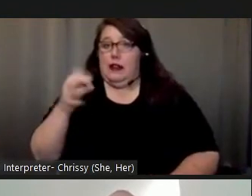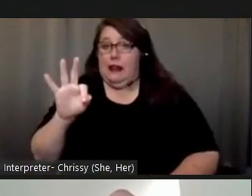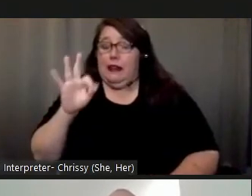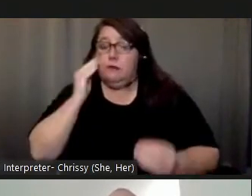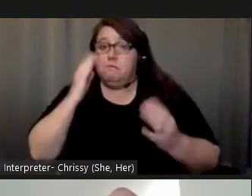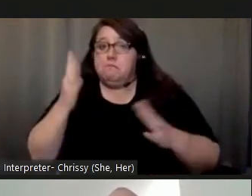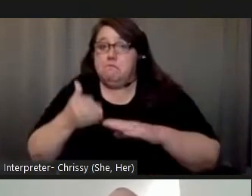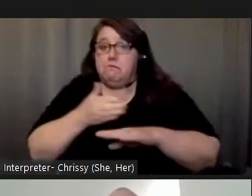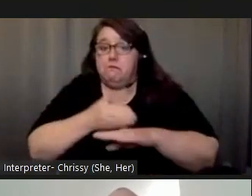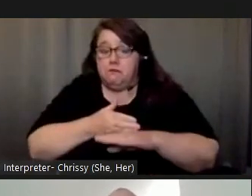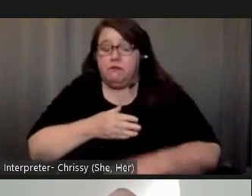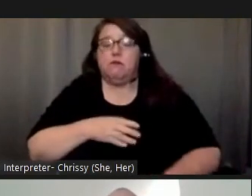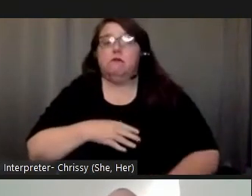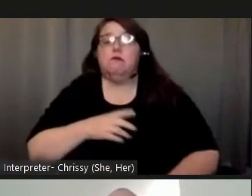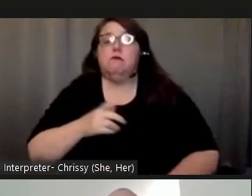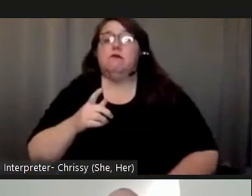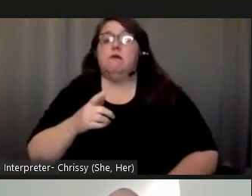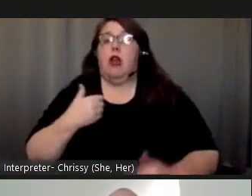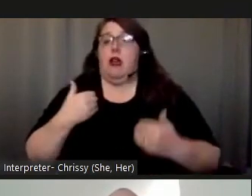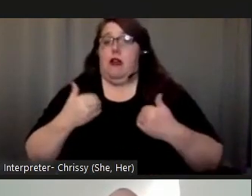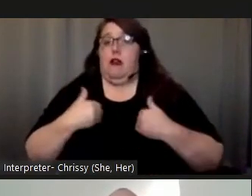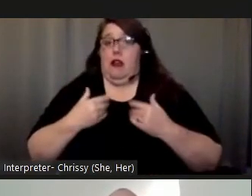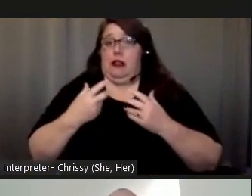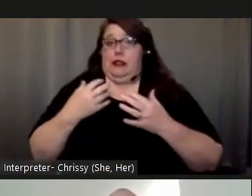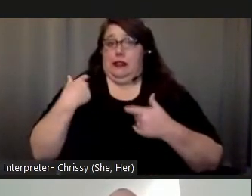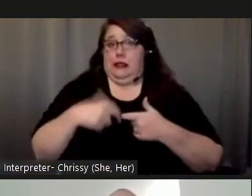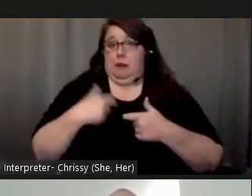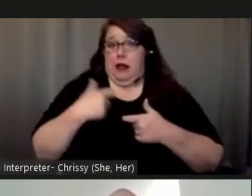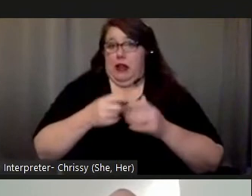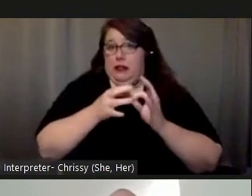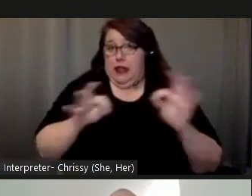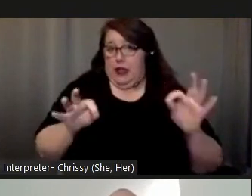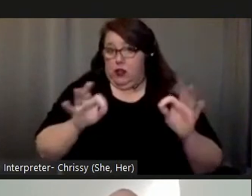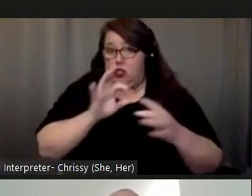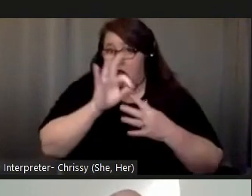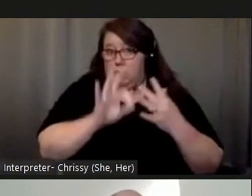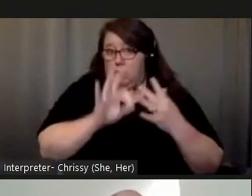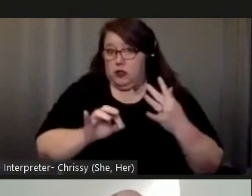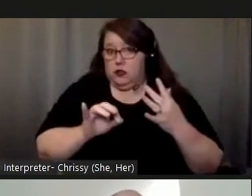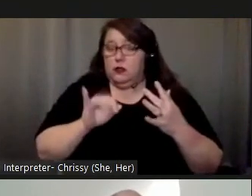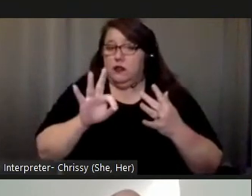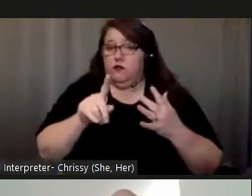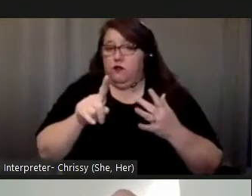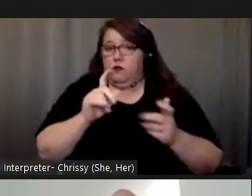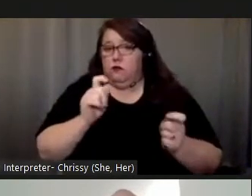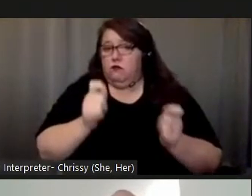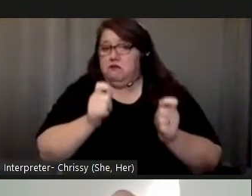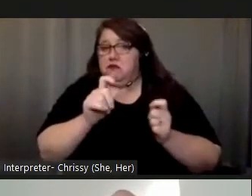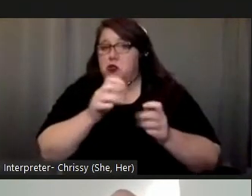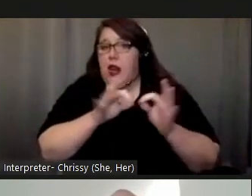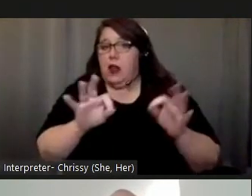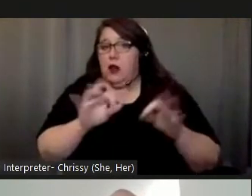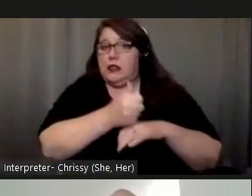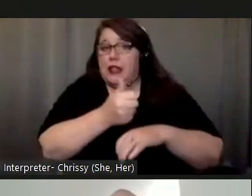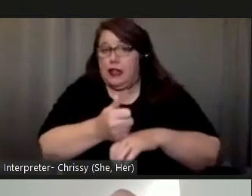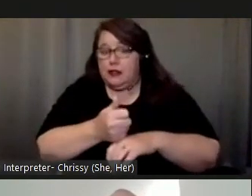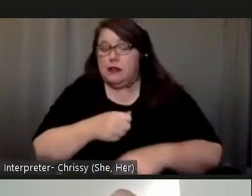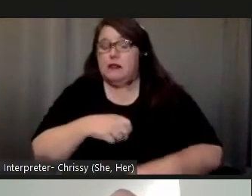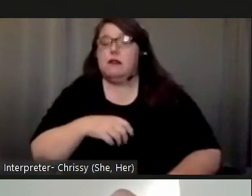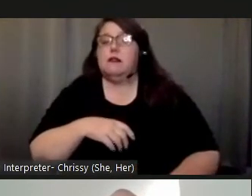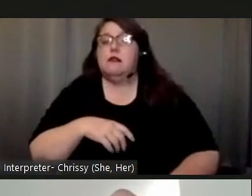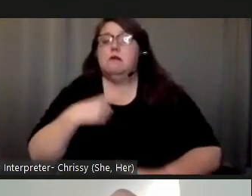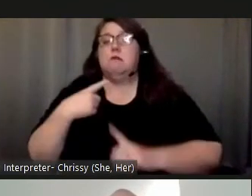housekeeping. We do have the Spanish language option for those of us in the Zoom if you want to adjust your language settings, as